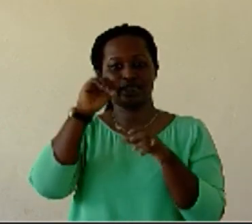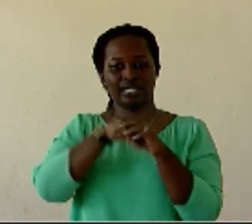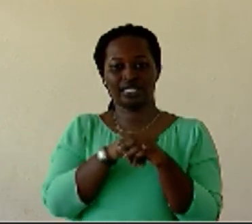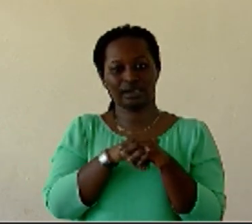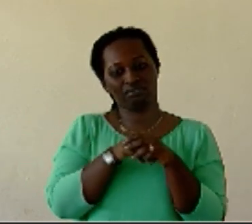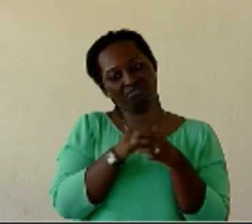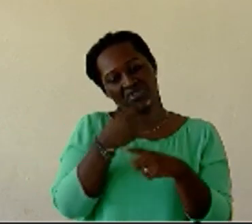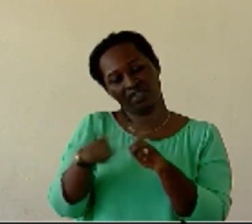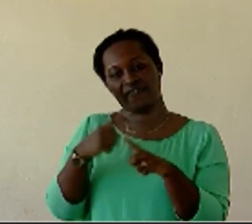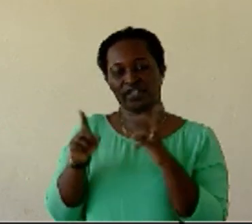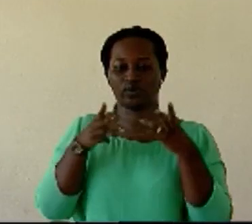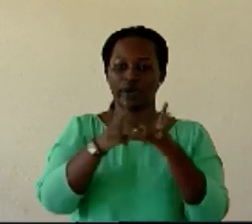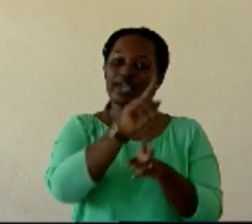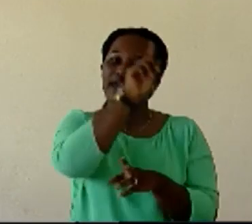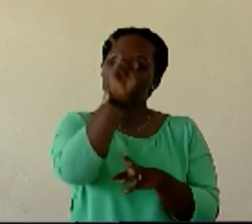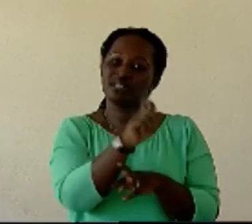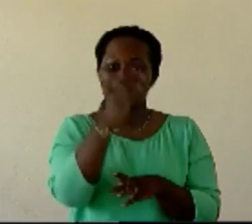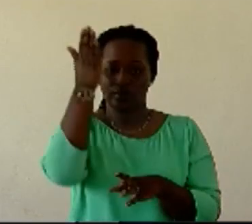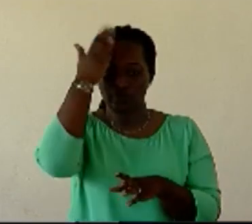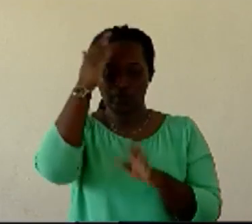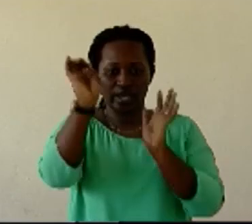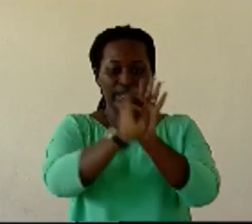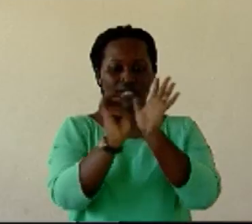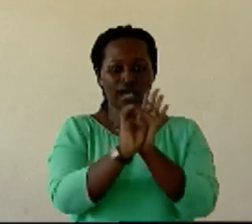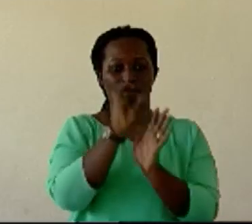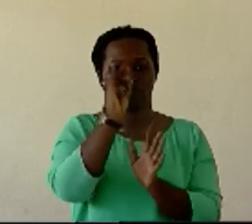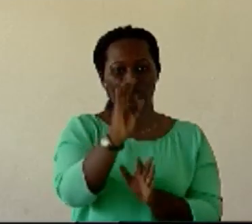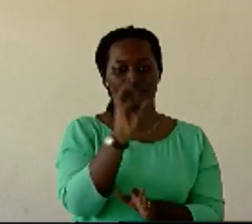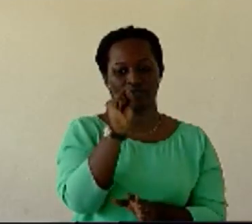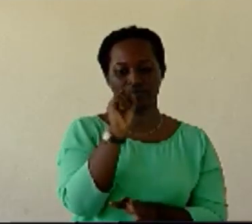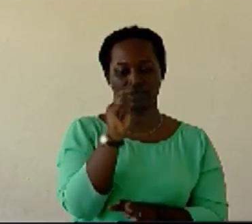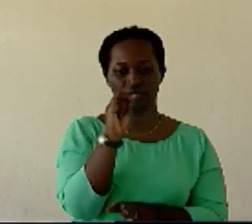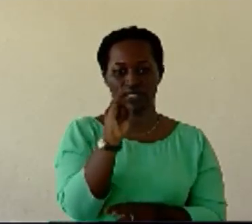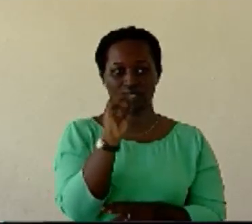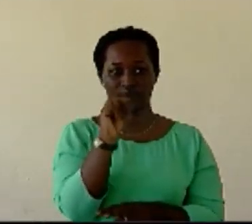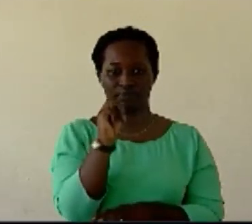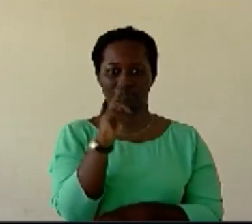different examples of stimuli? Here we can talk about